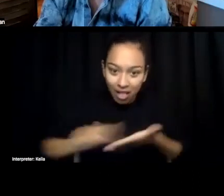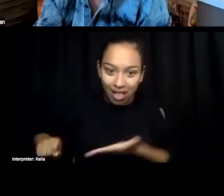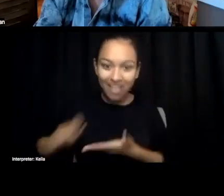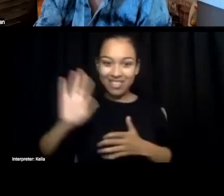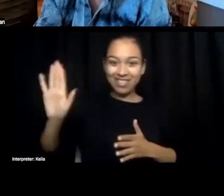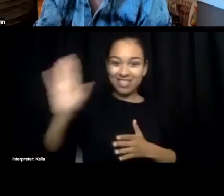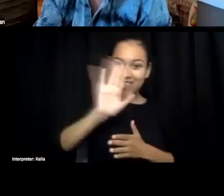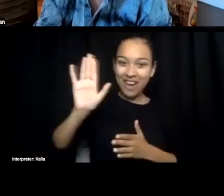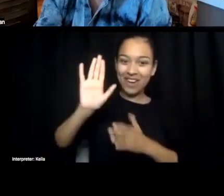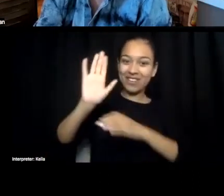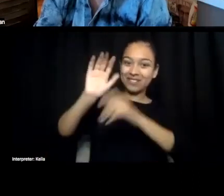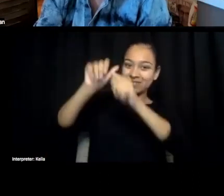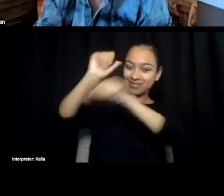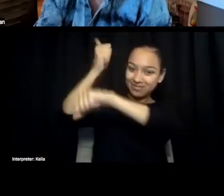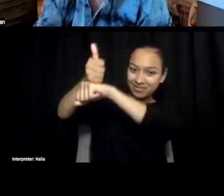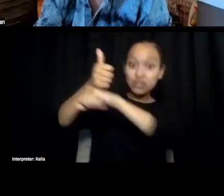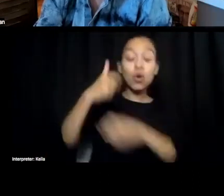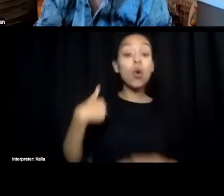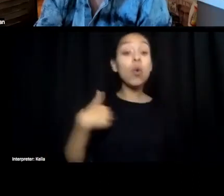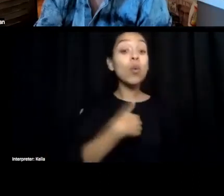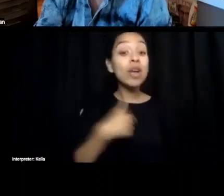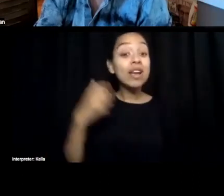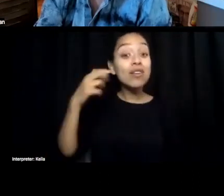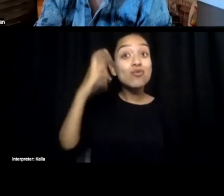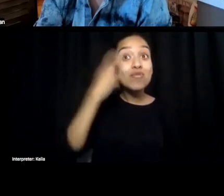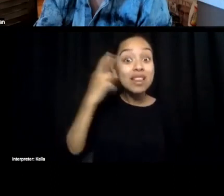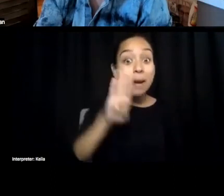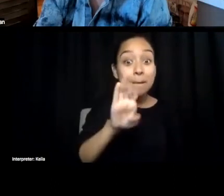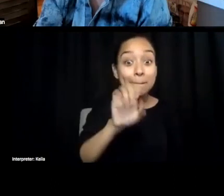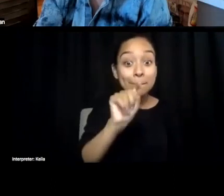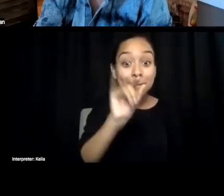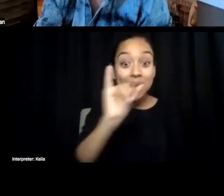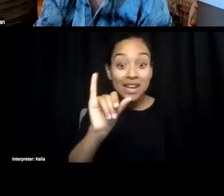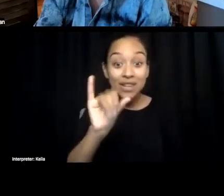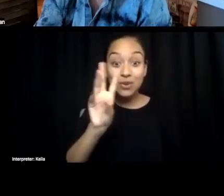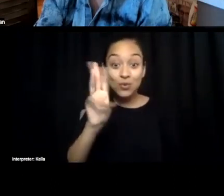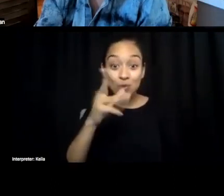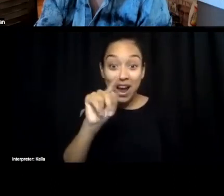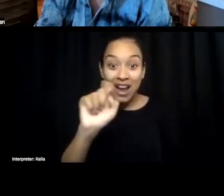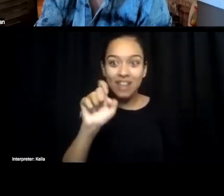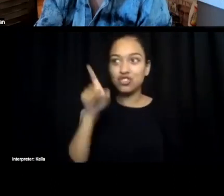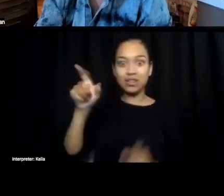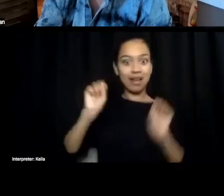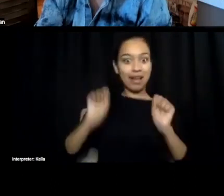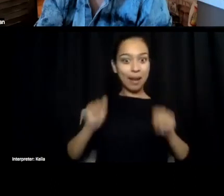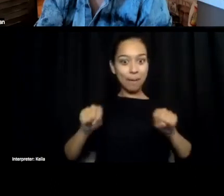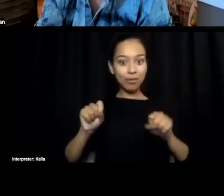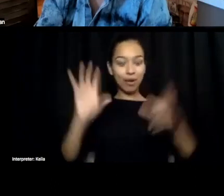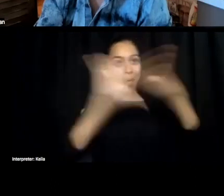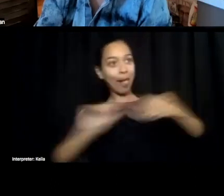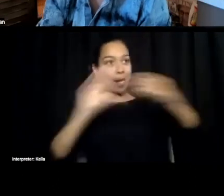we found that like Betty White could do these long stories as Rose. Dorothy B. Arthur,